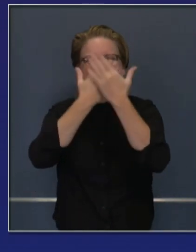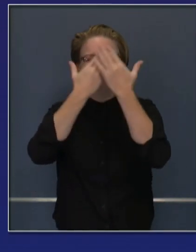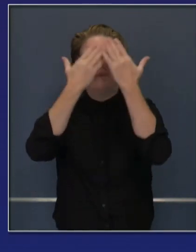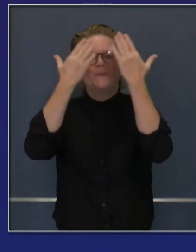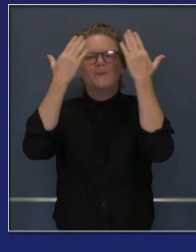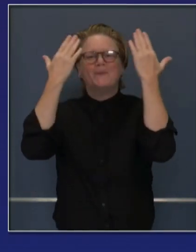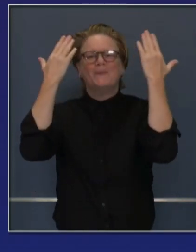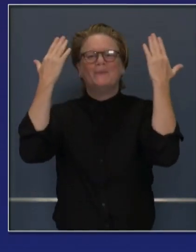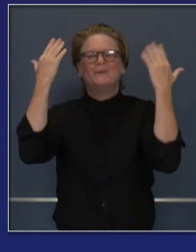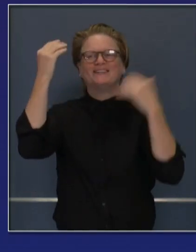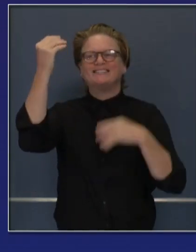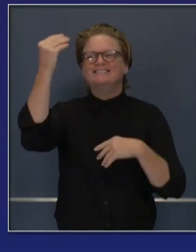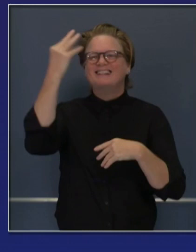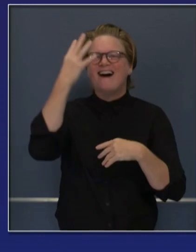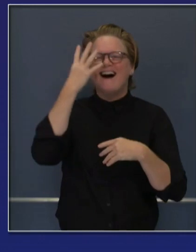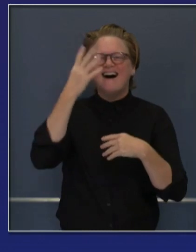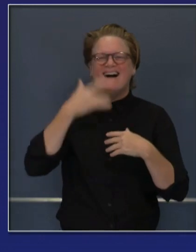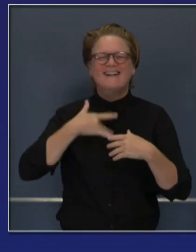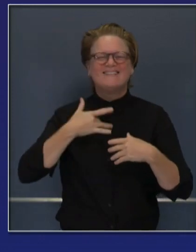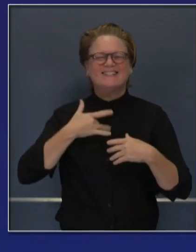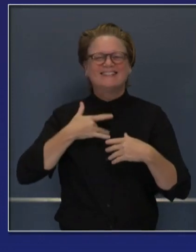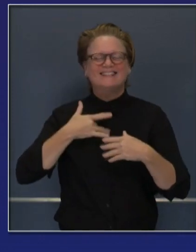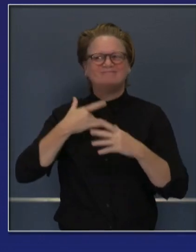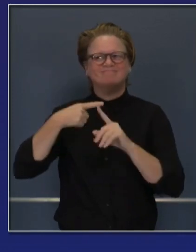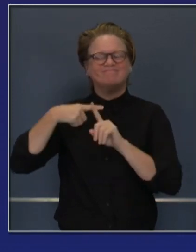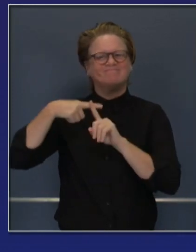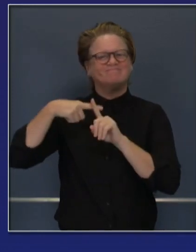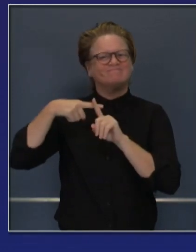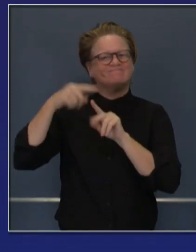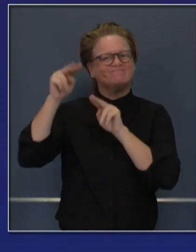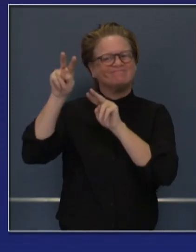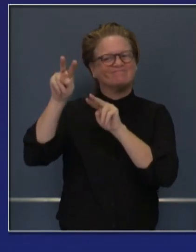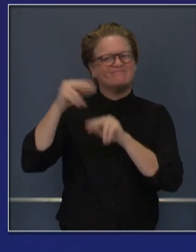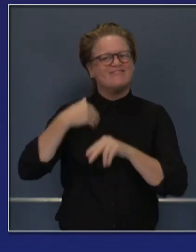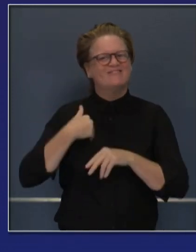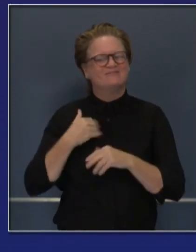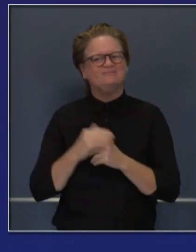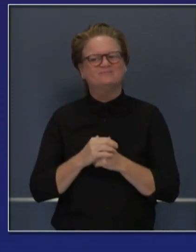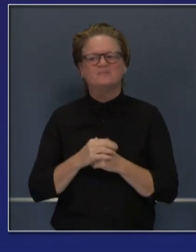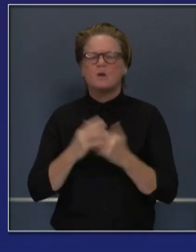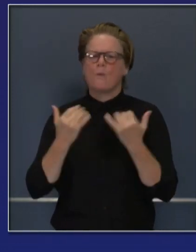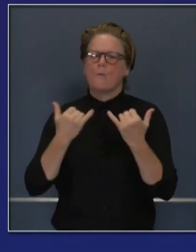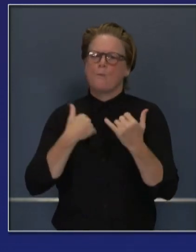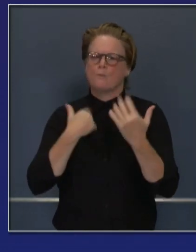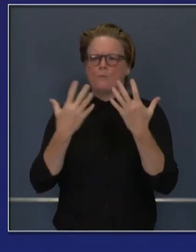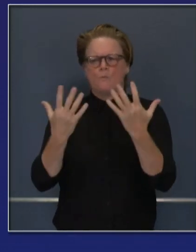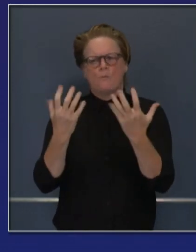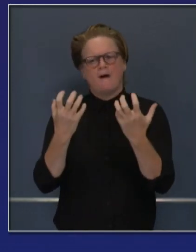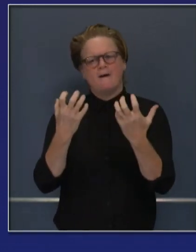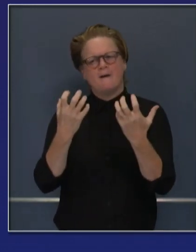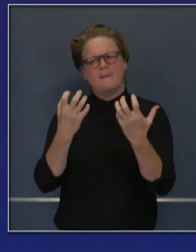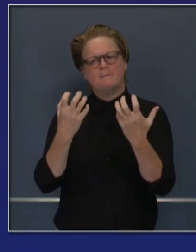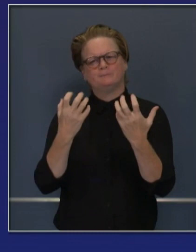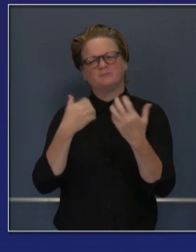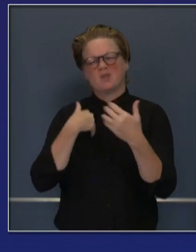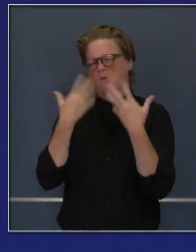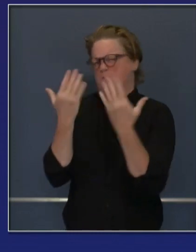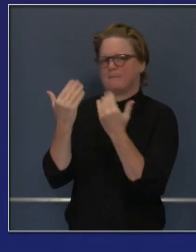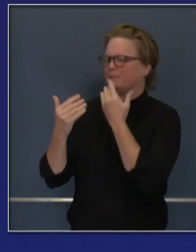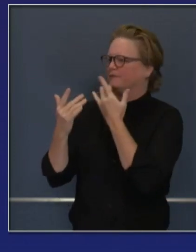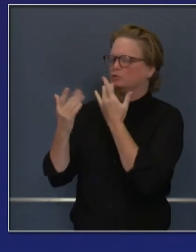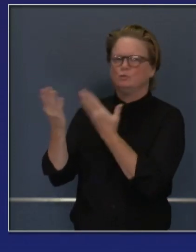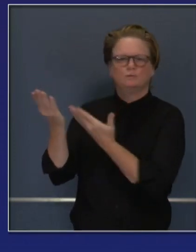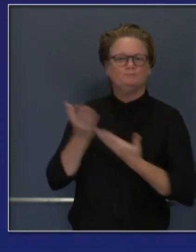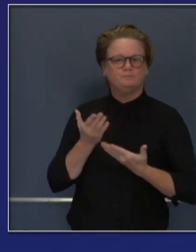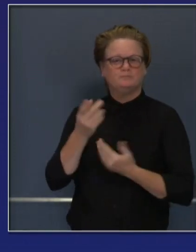current tiered status, I want to just turn it over to Dr. Galley to talk a little bit more